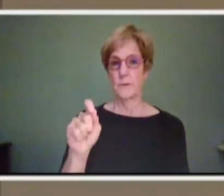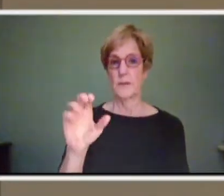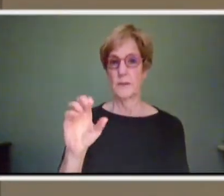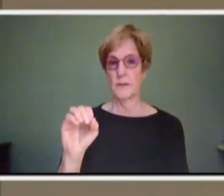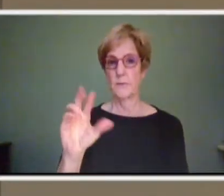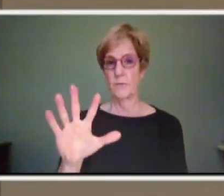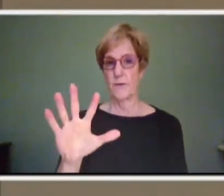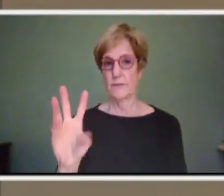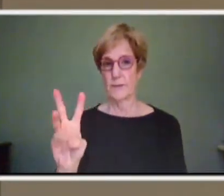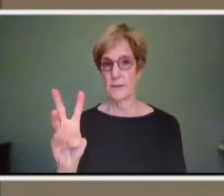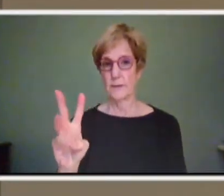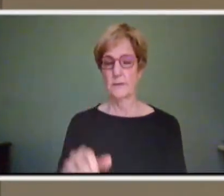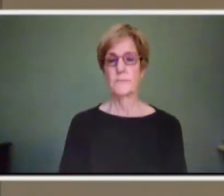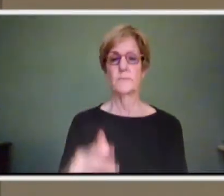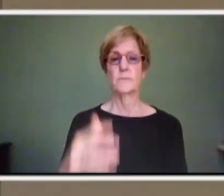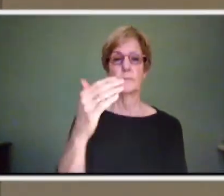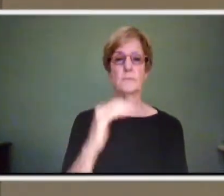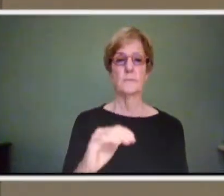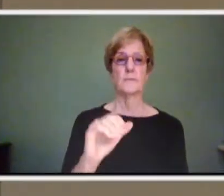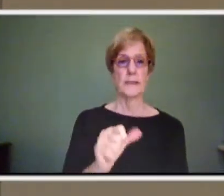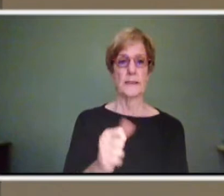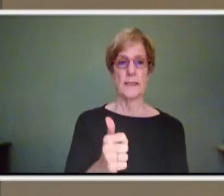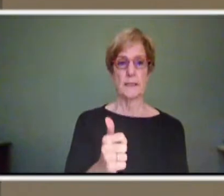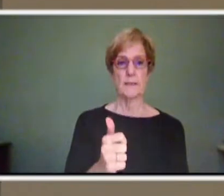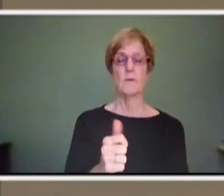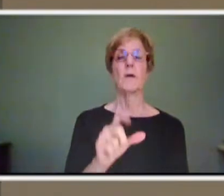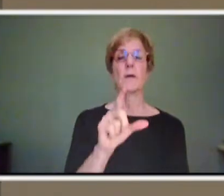2022-056. Item number 10, petition